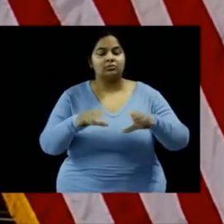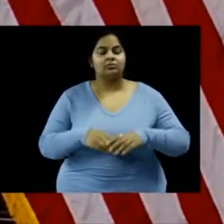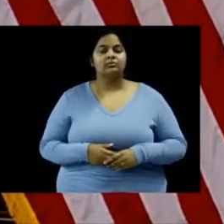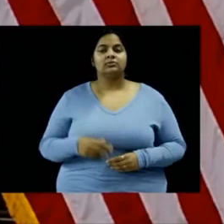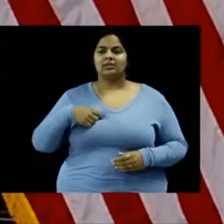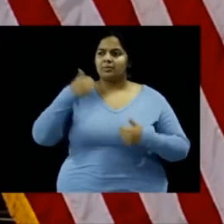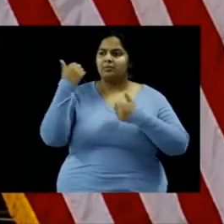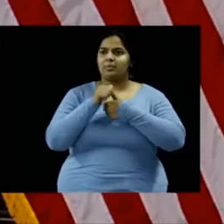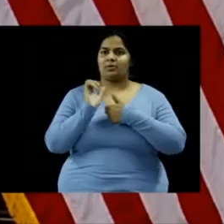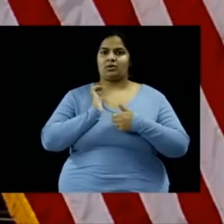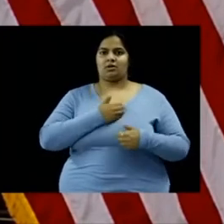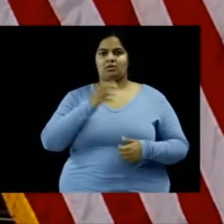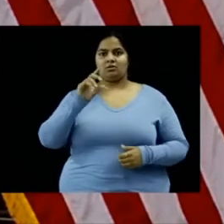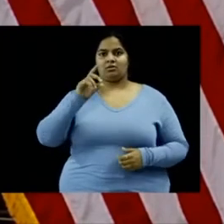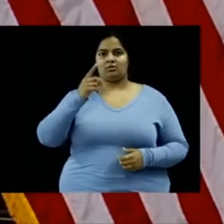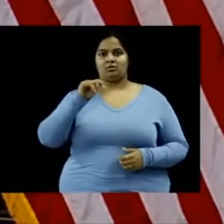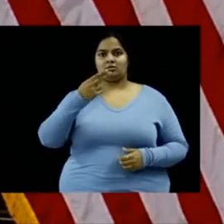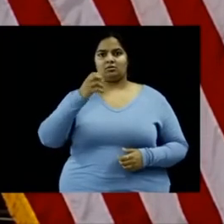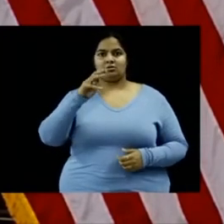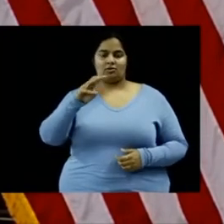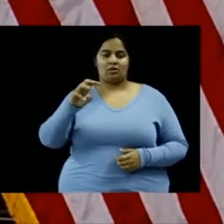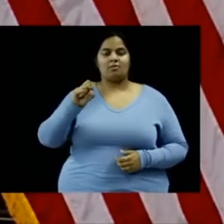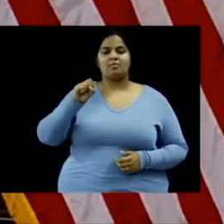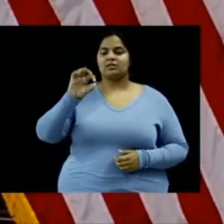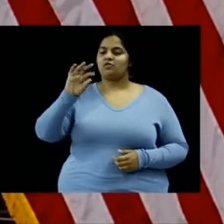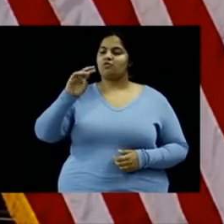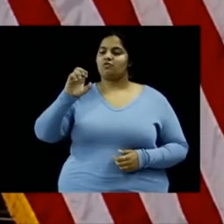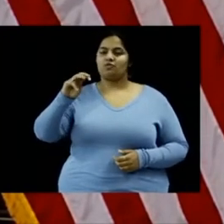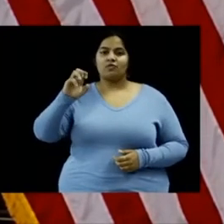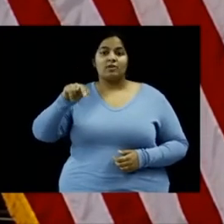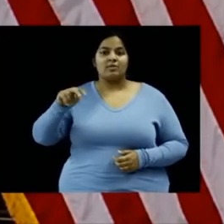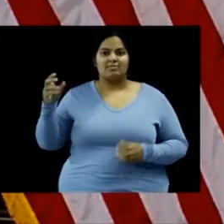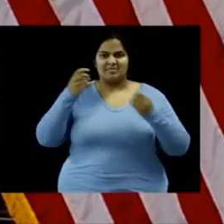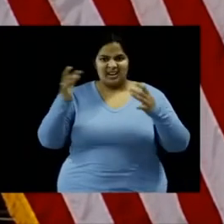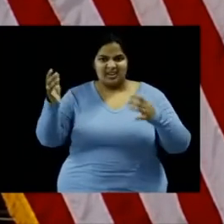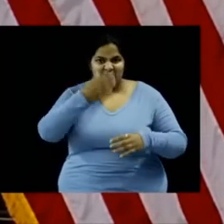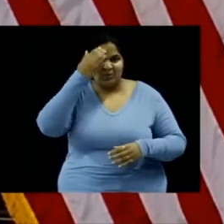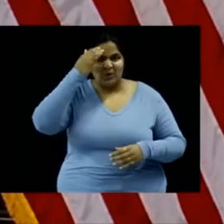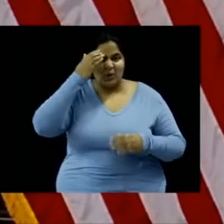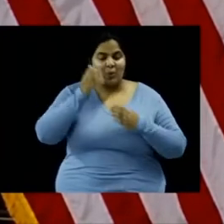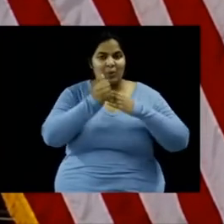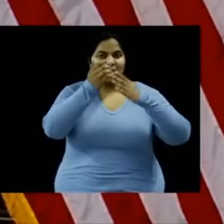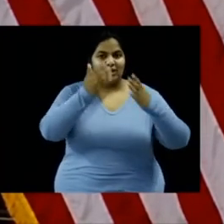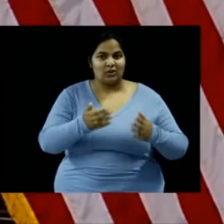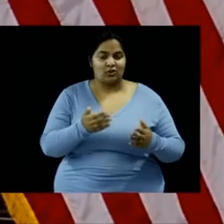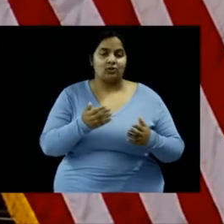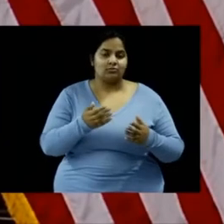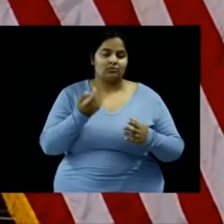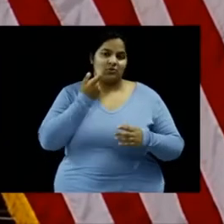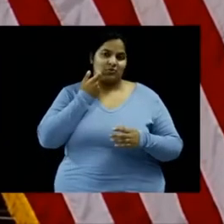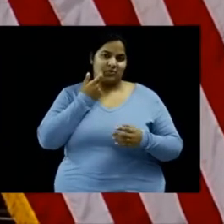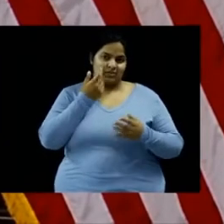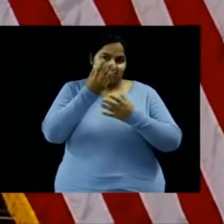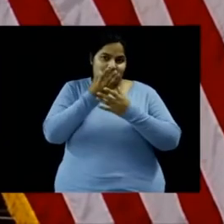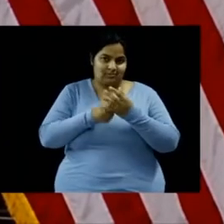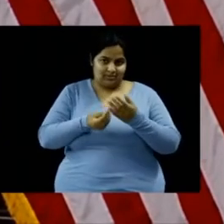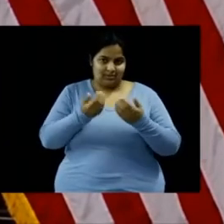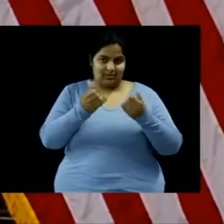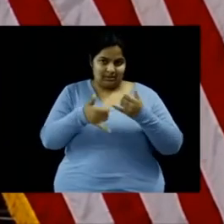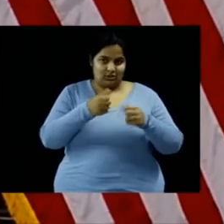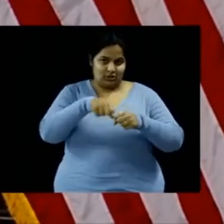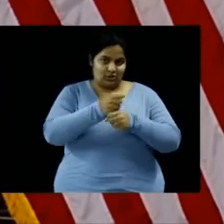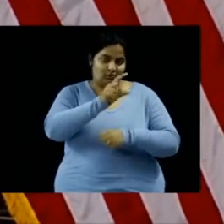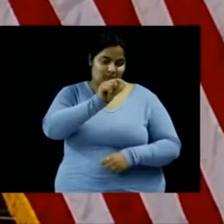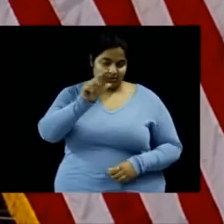our iconic Dr. Thomas Freeman, many of you know, was a great leader of this university that we lost in 2020.